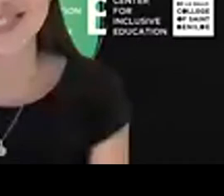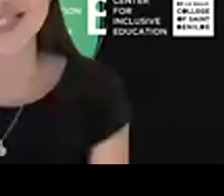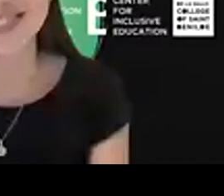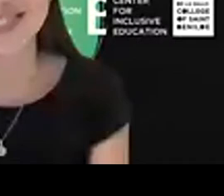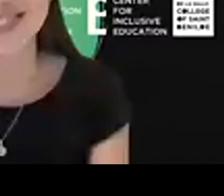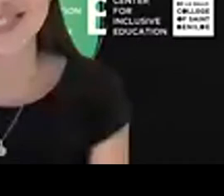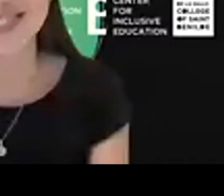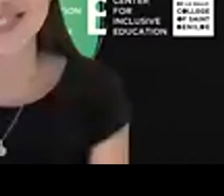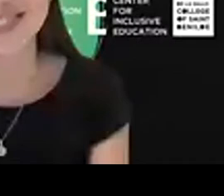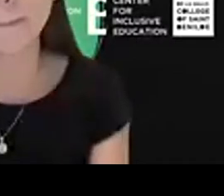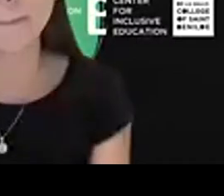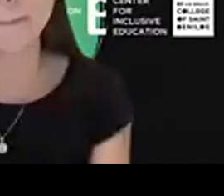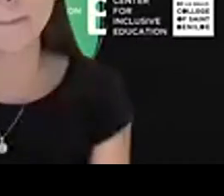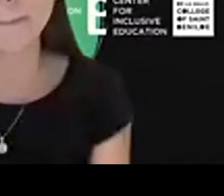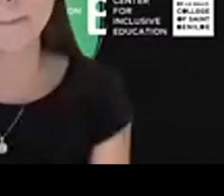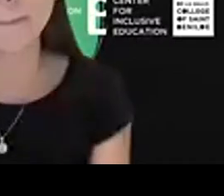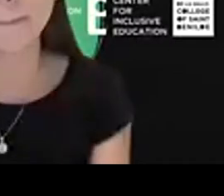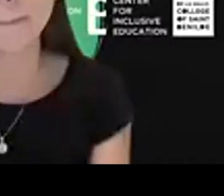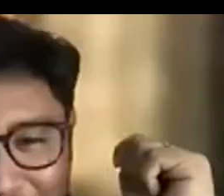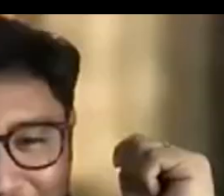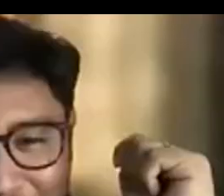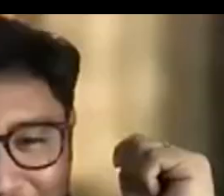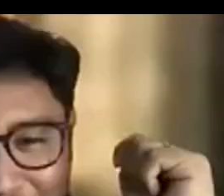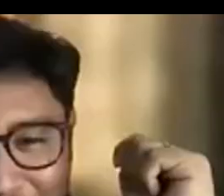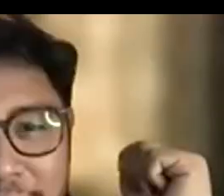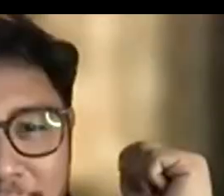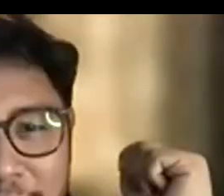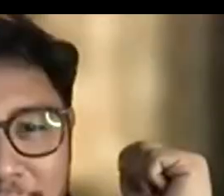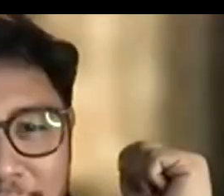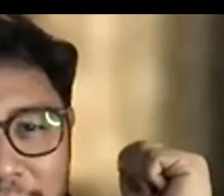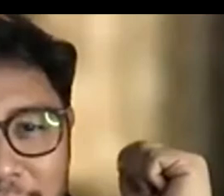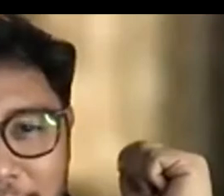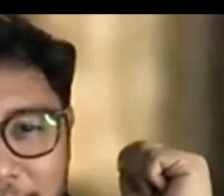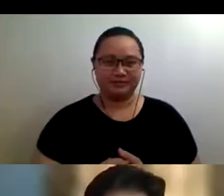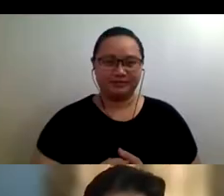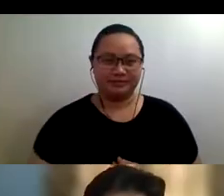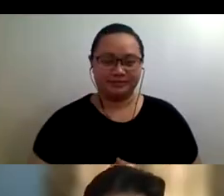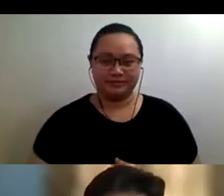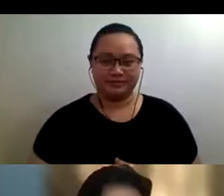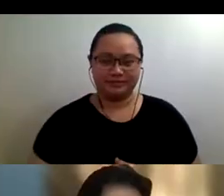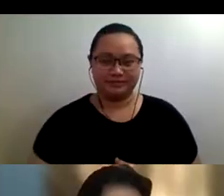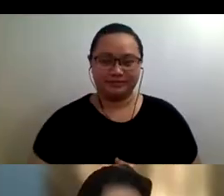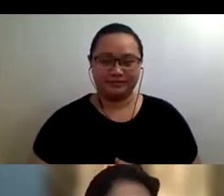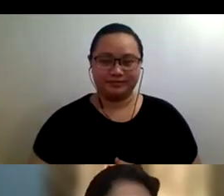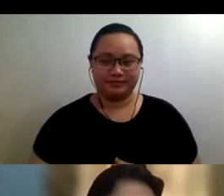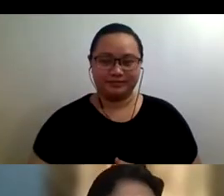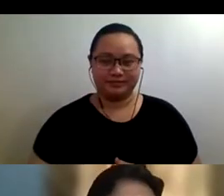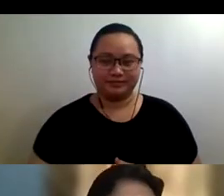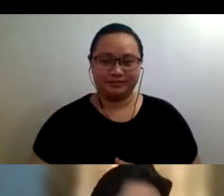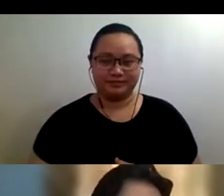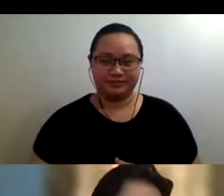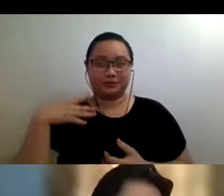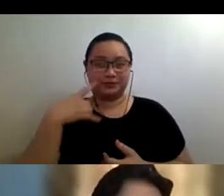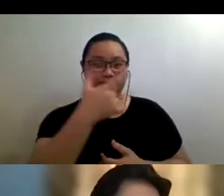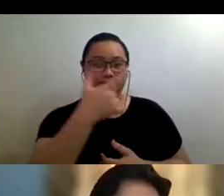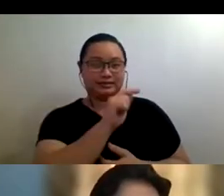screen, ha? Sige lang, Sir TQ. Welcome po, welcome. Yeah. Salamat po, and salamat. Salamat. So, yan. While Sir TQ is setting up,